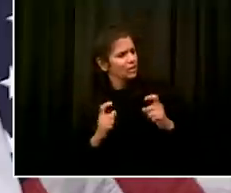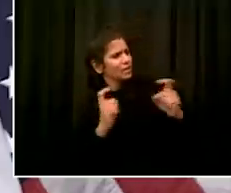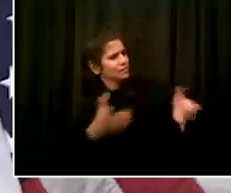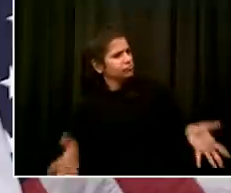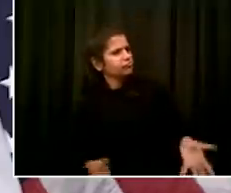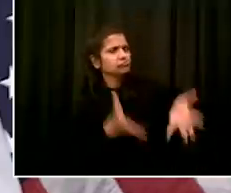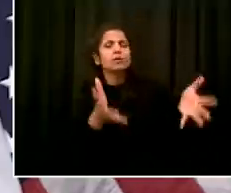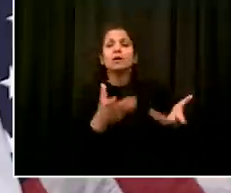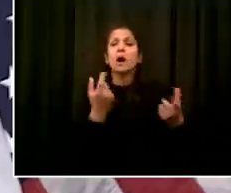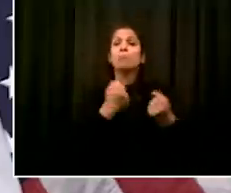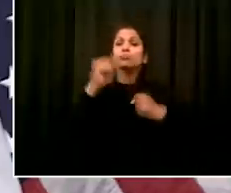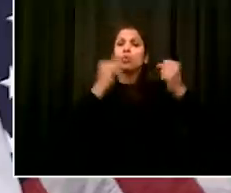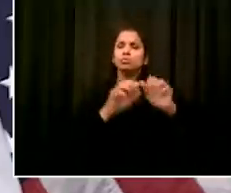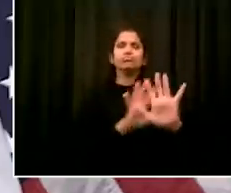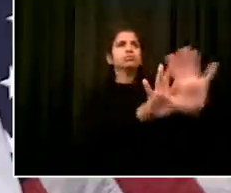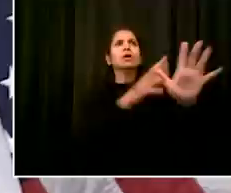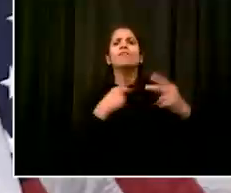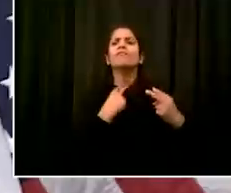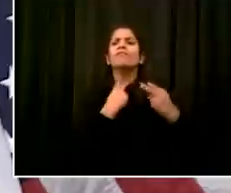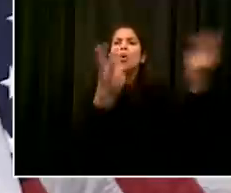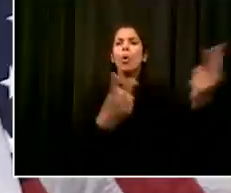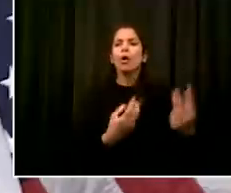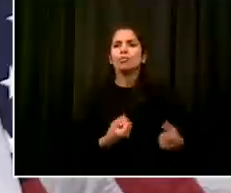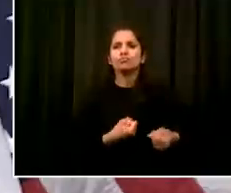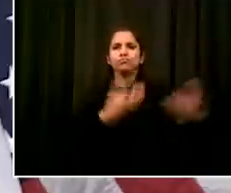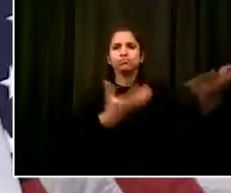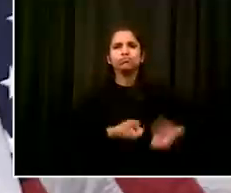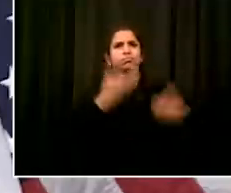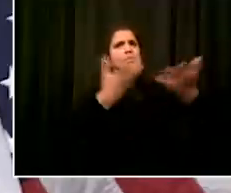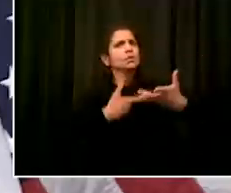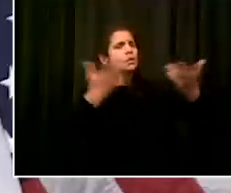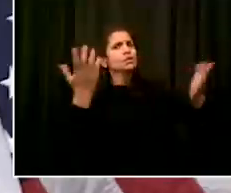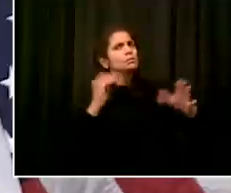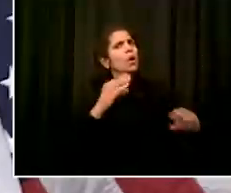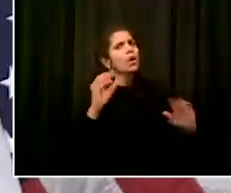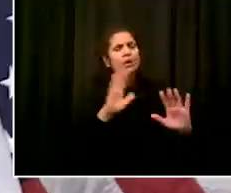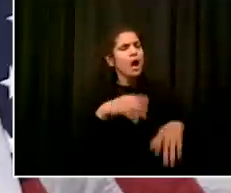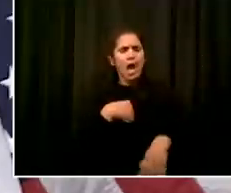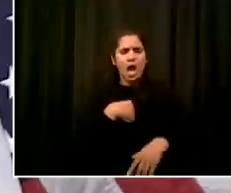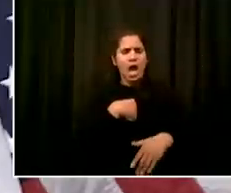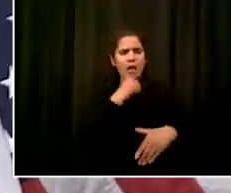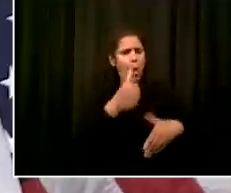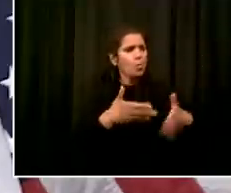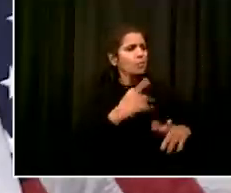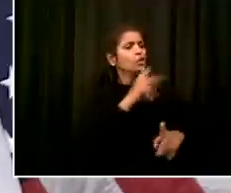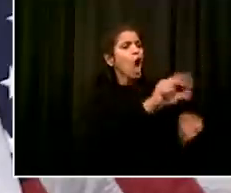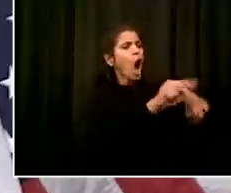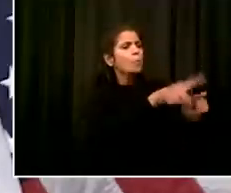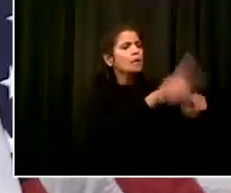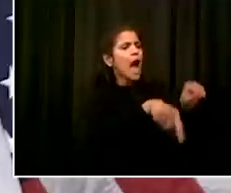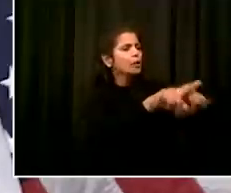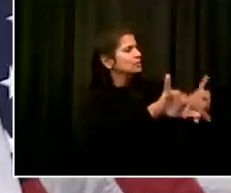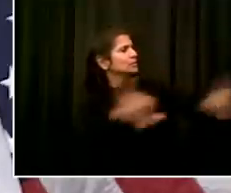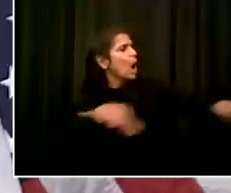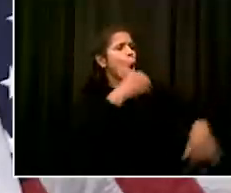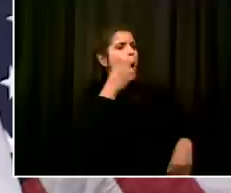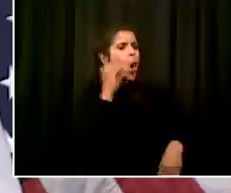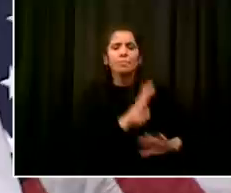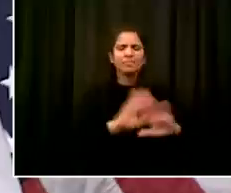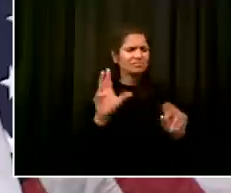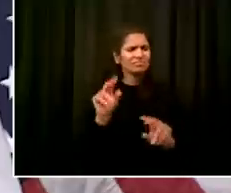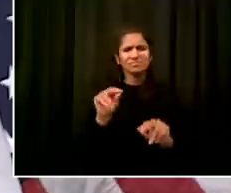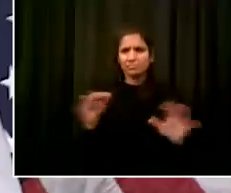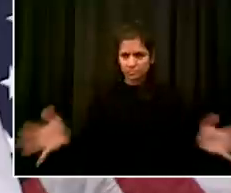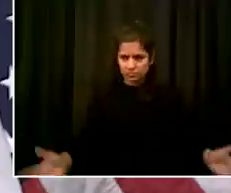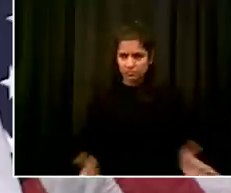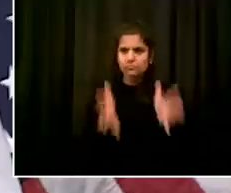it. We were not going to overreach. We were not going to do what they did in Ferguson or so many other places years ago. We